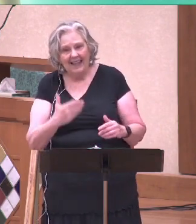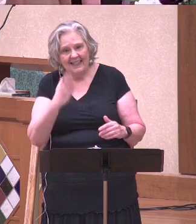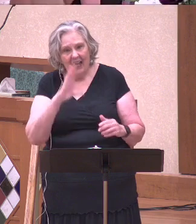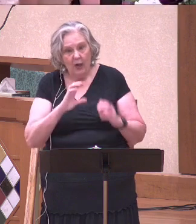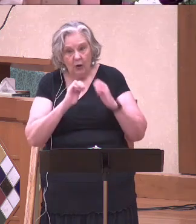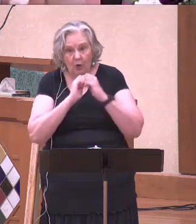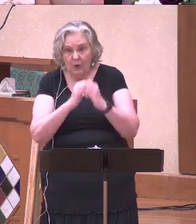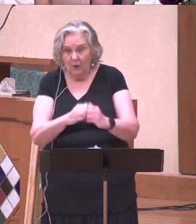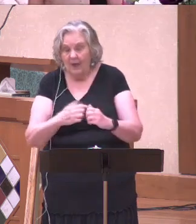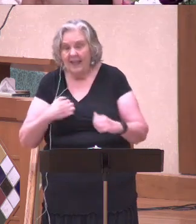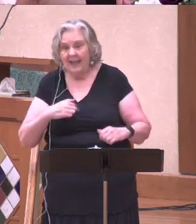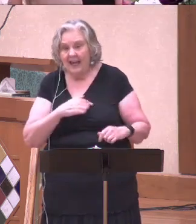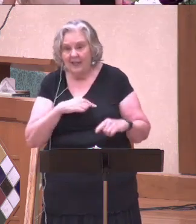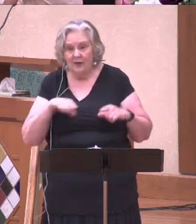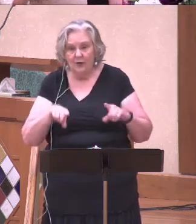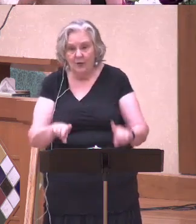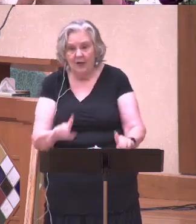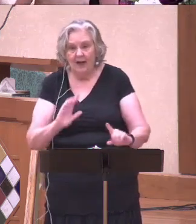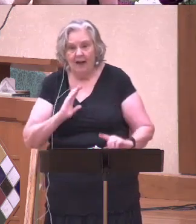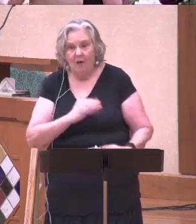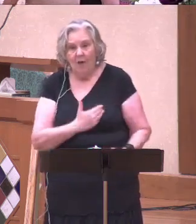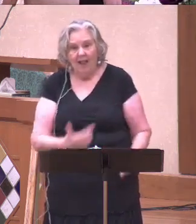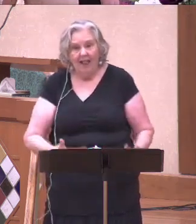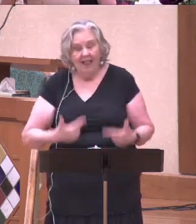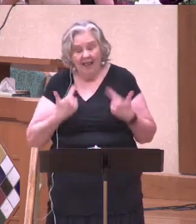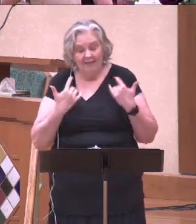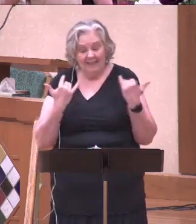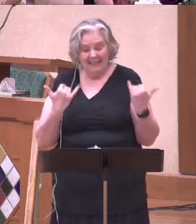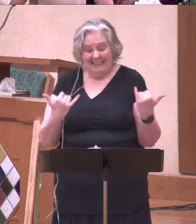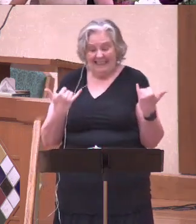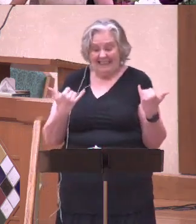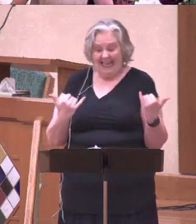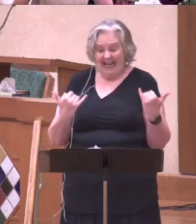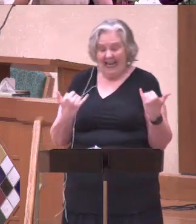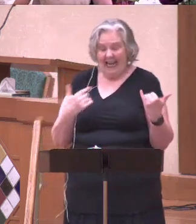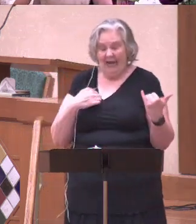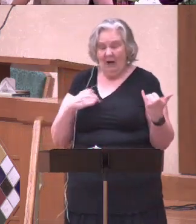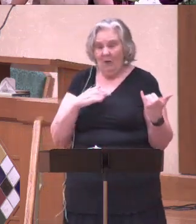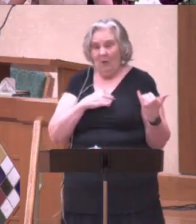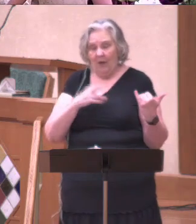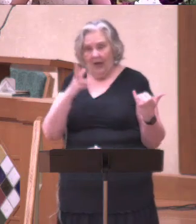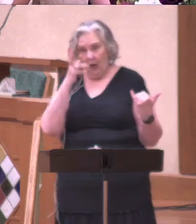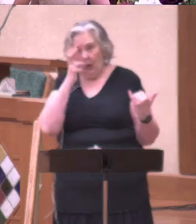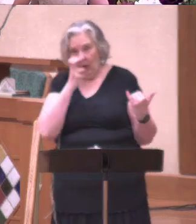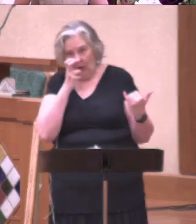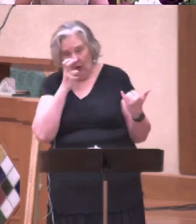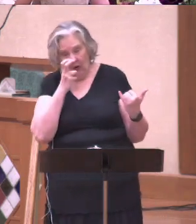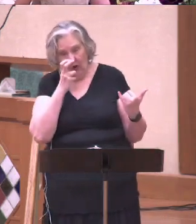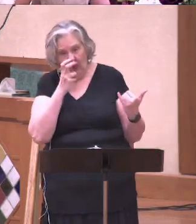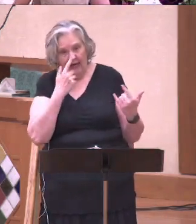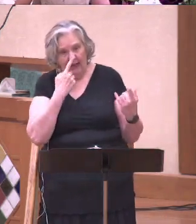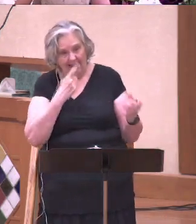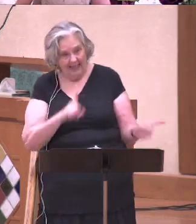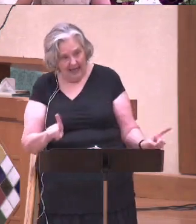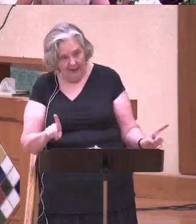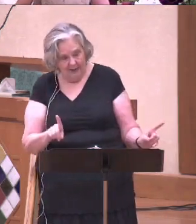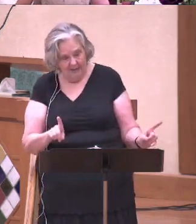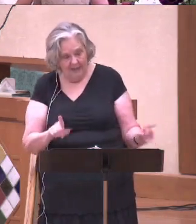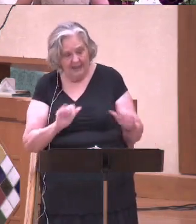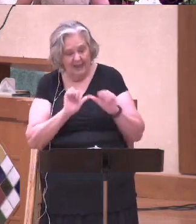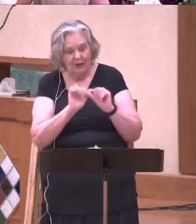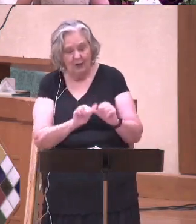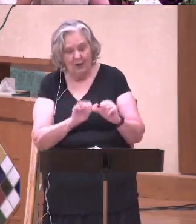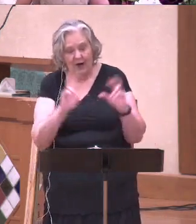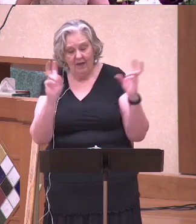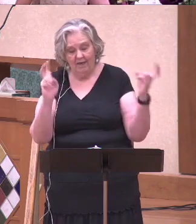us throughout our life. And today, we, as you heard in the beginning in the announcements, we continue with our